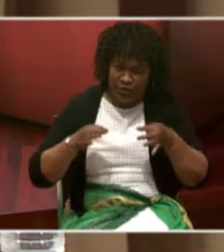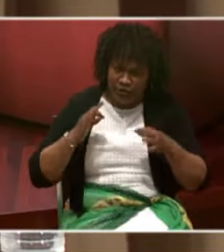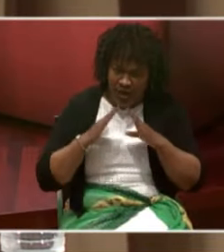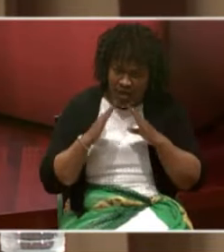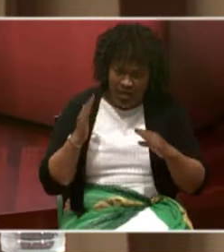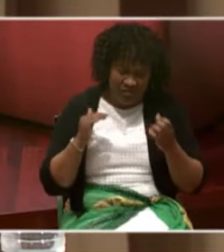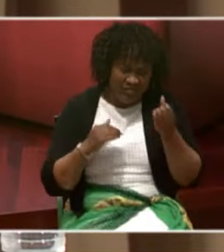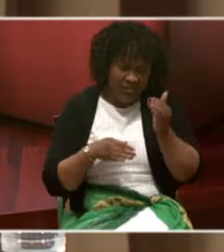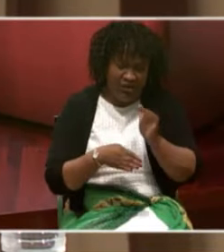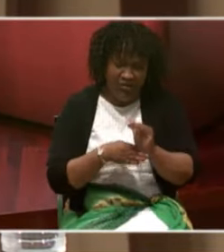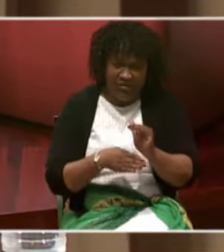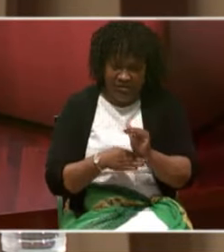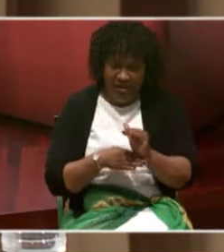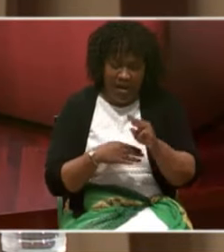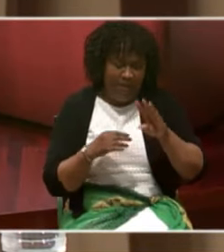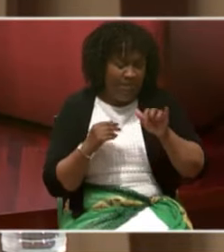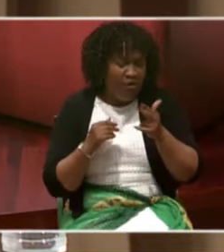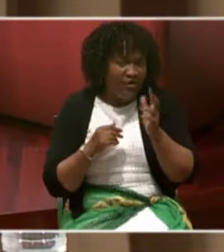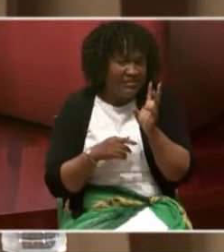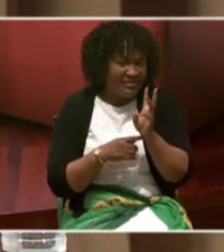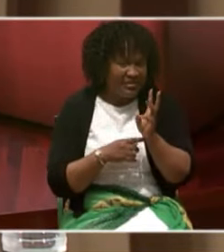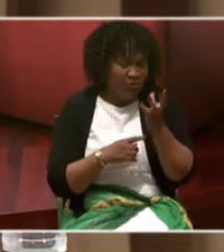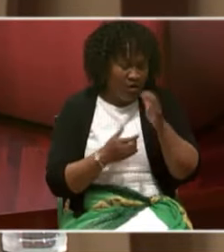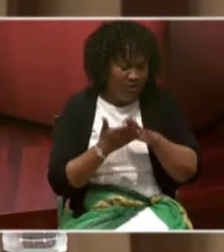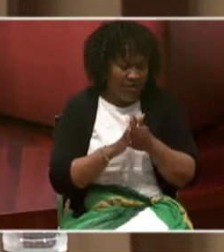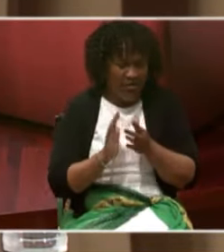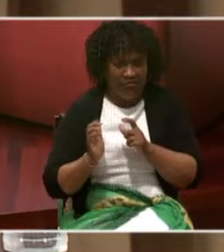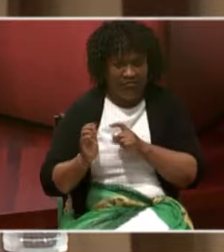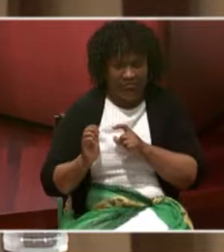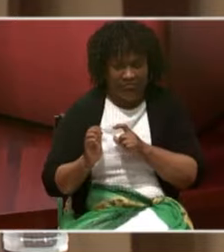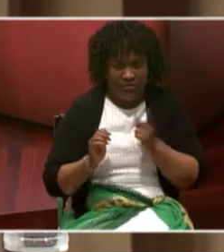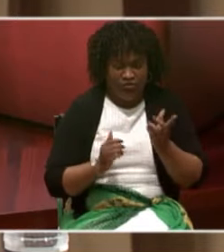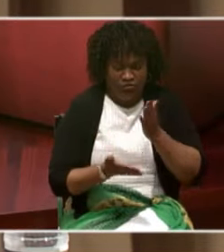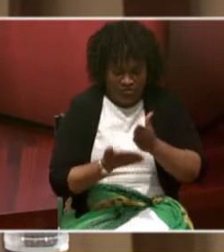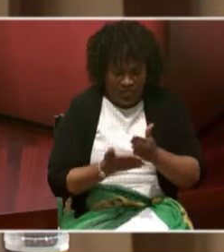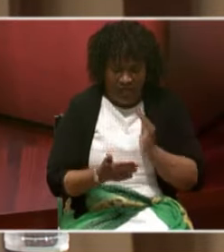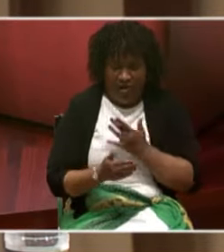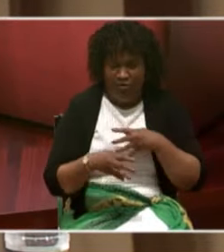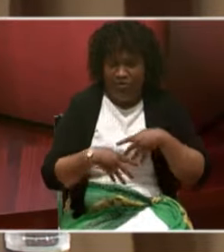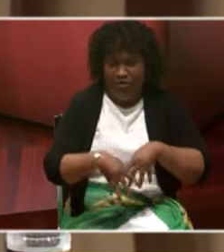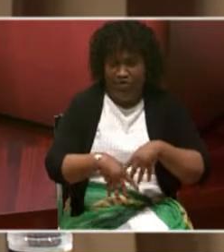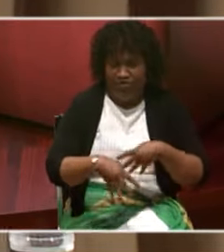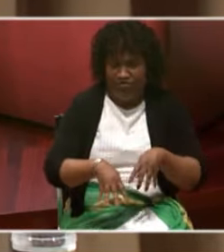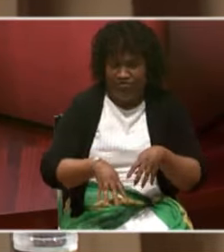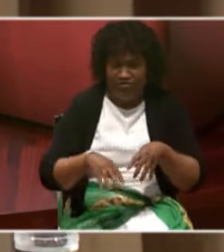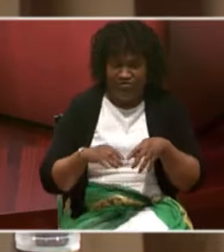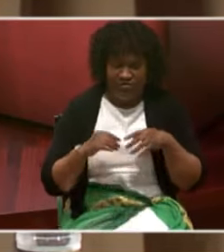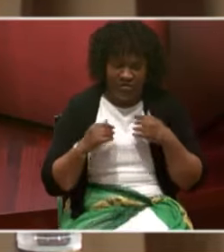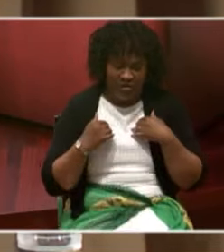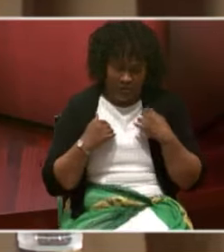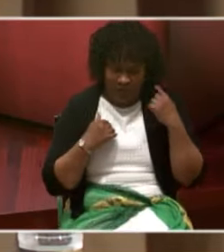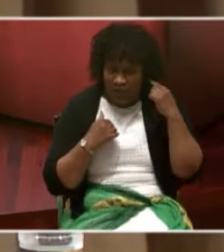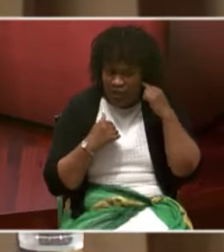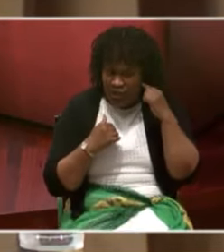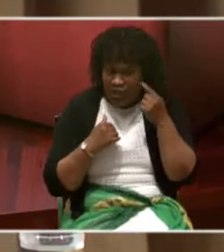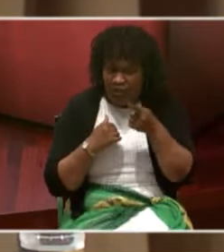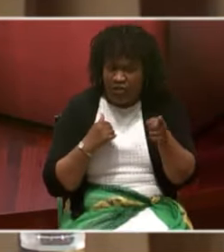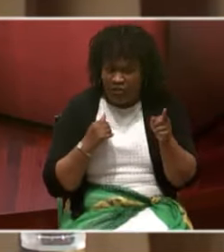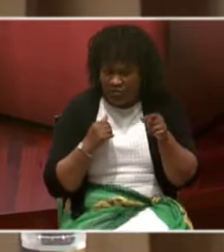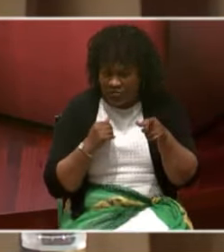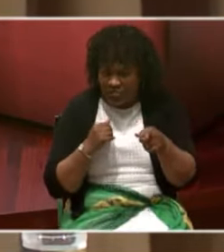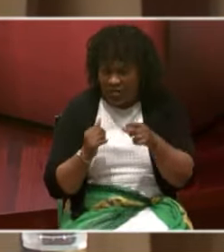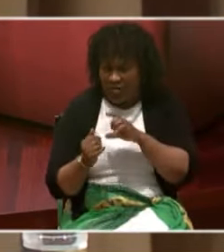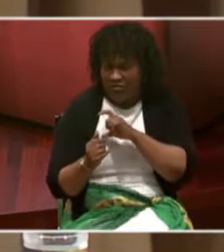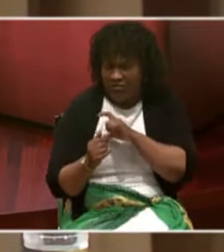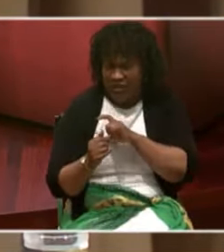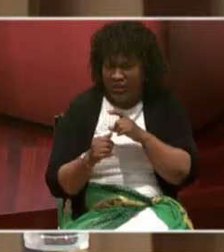Act will be passed." And he told me that he had sent out a request for ministers and priests and rabbis